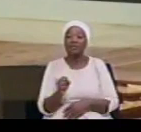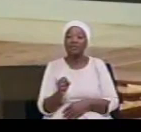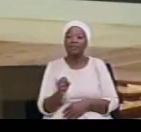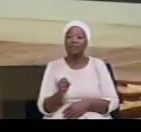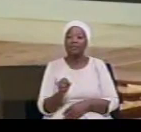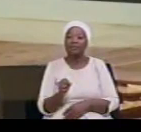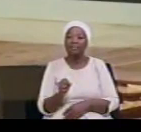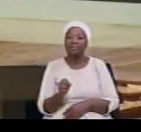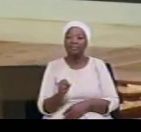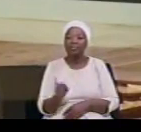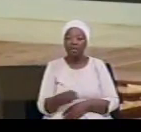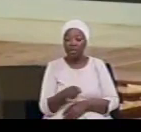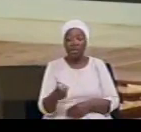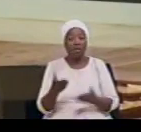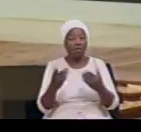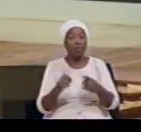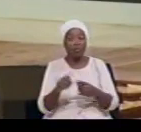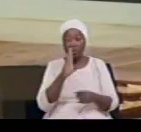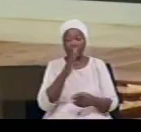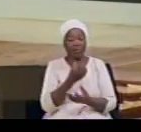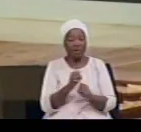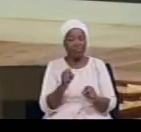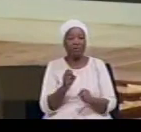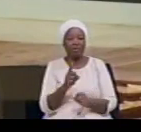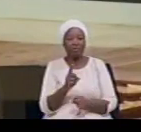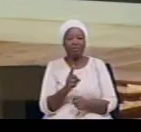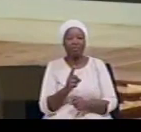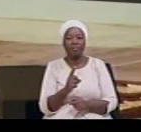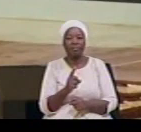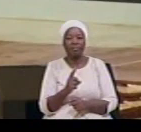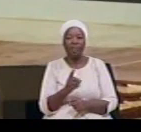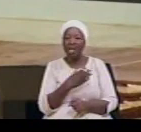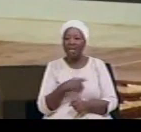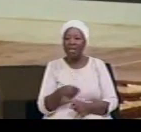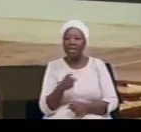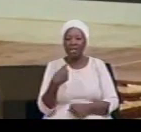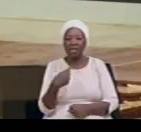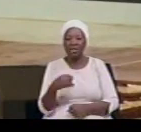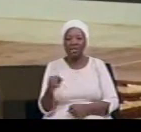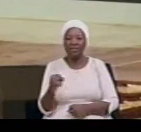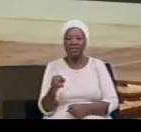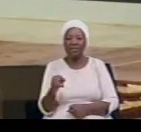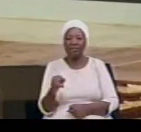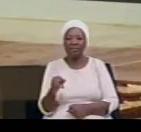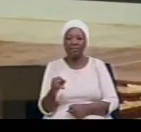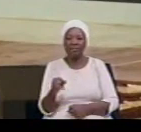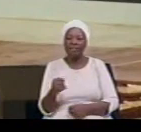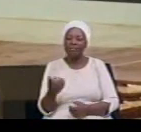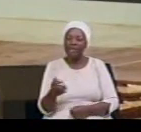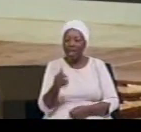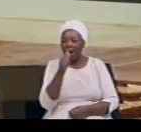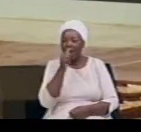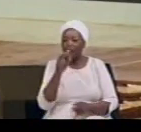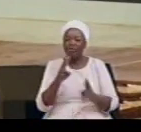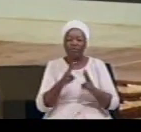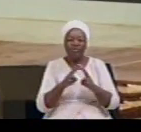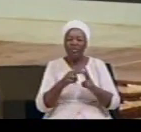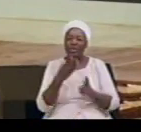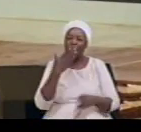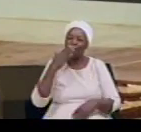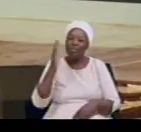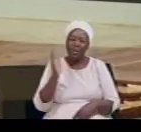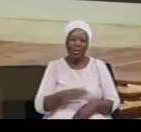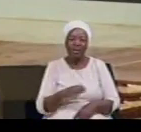they want to be saved. And they are saying, I'm too bad. I'm